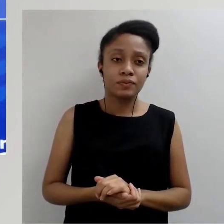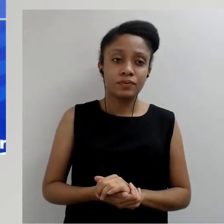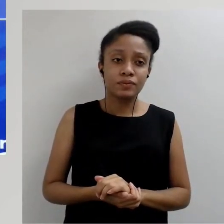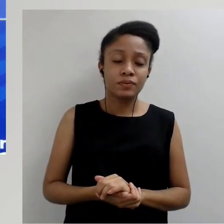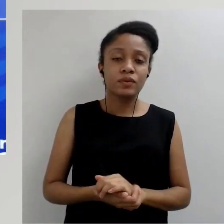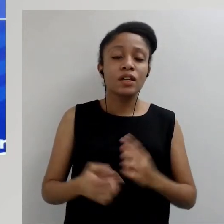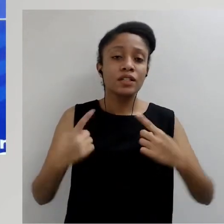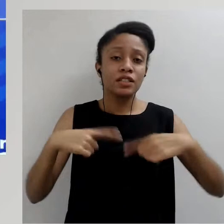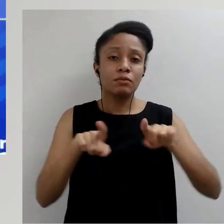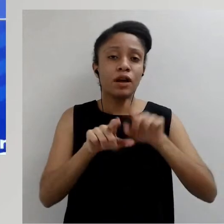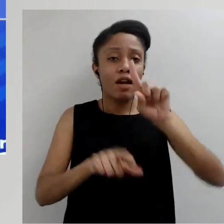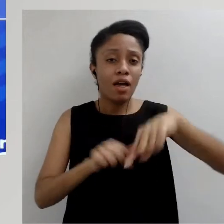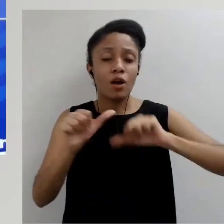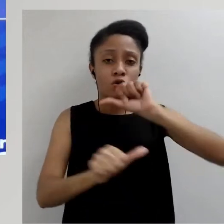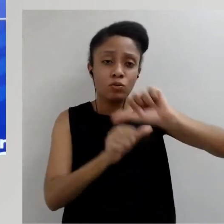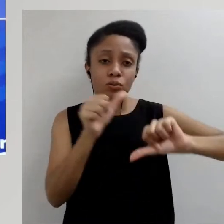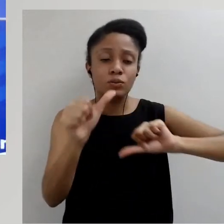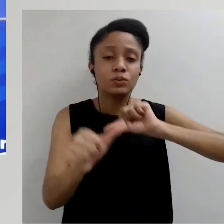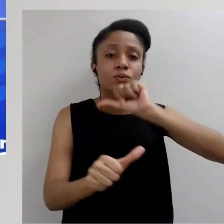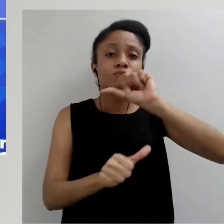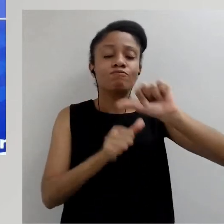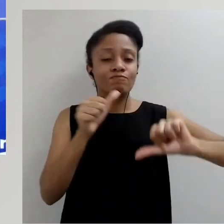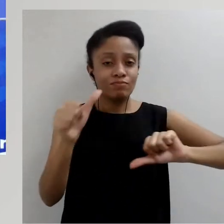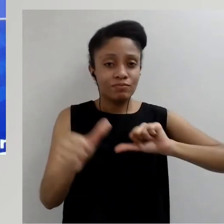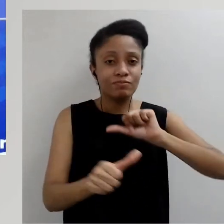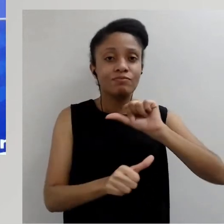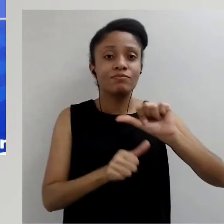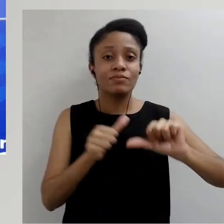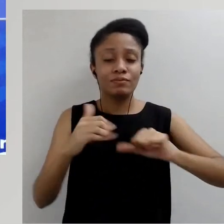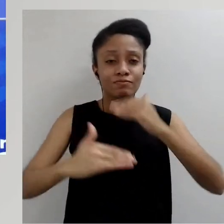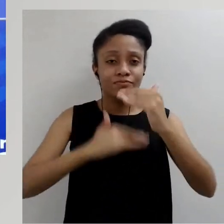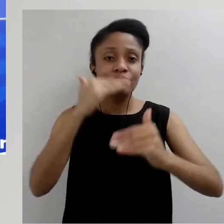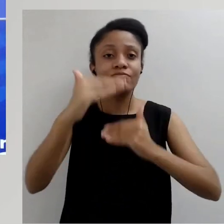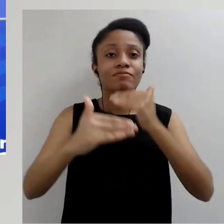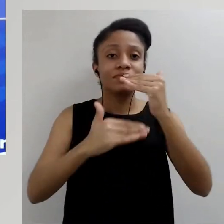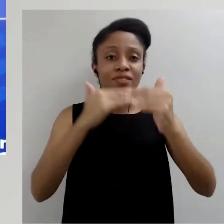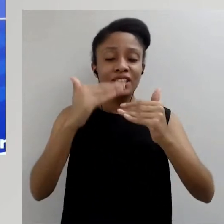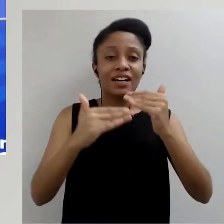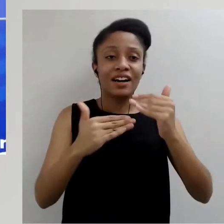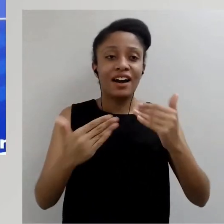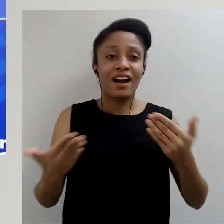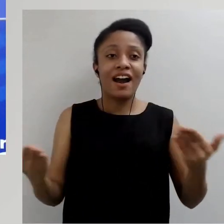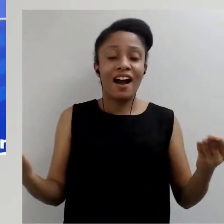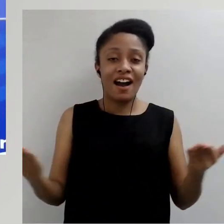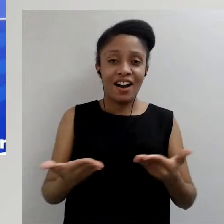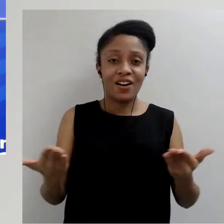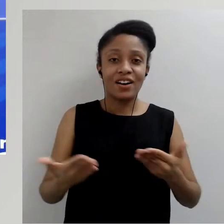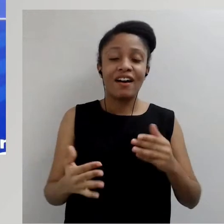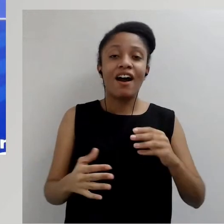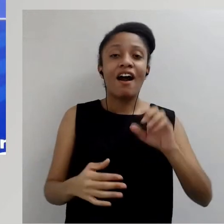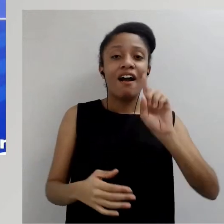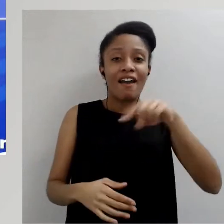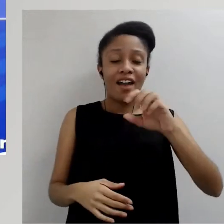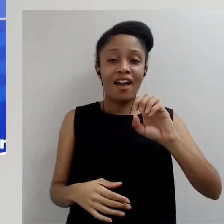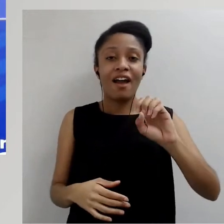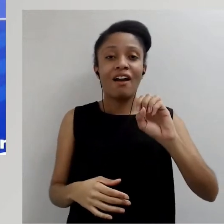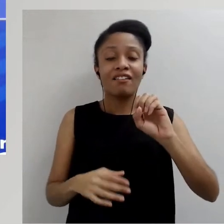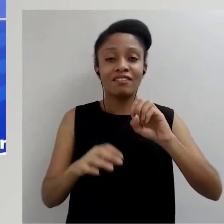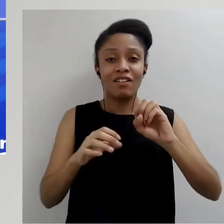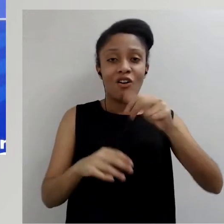And there was all this transformation, so we needed a lot of structure in this sense to deal